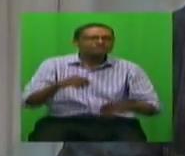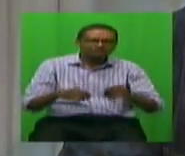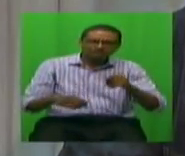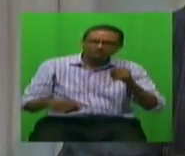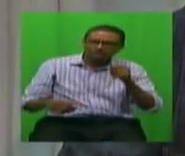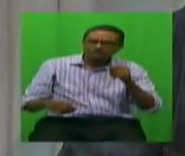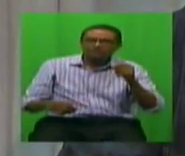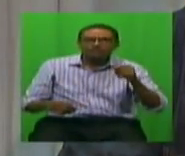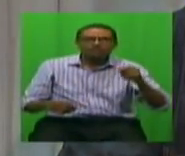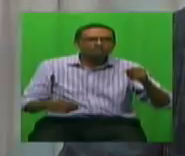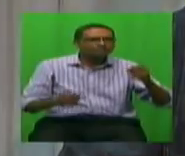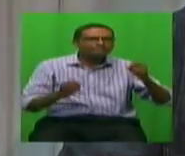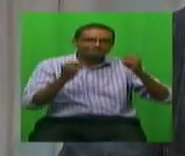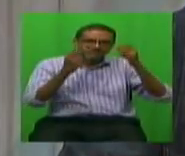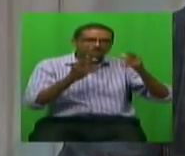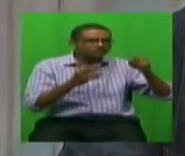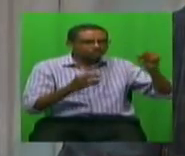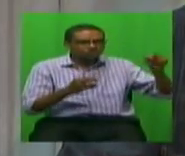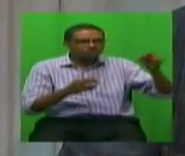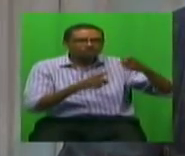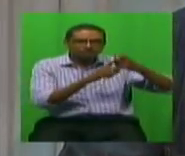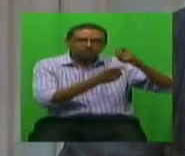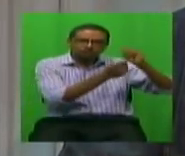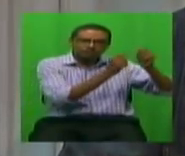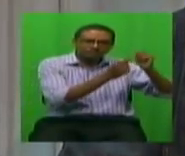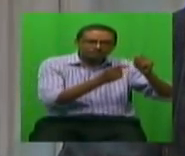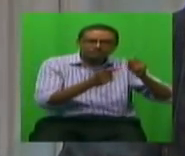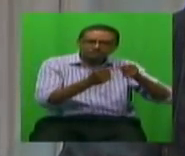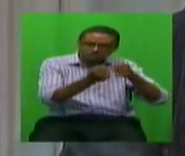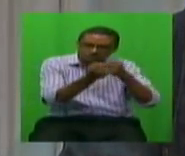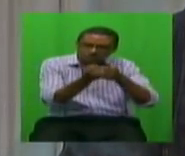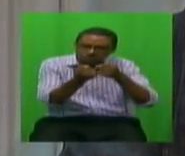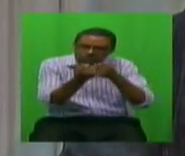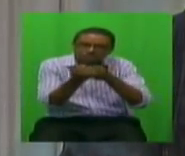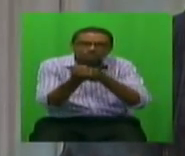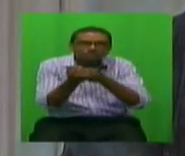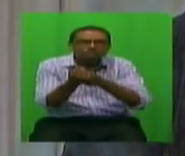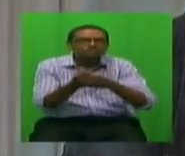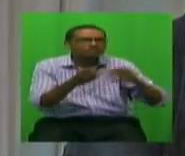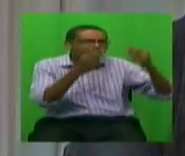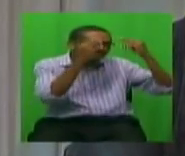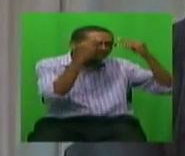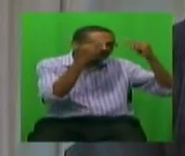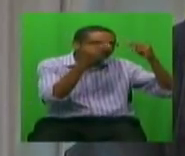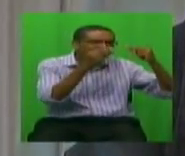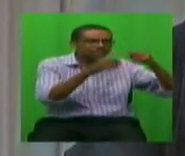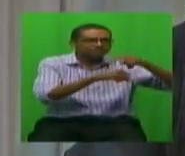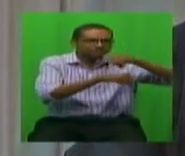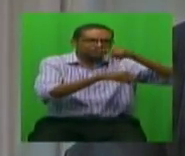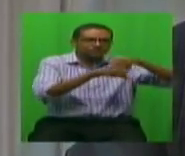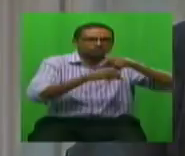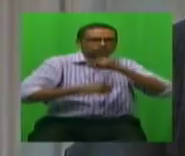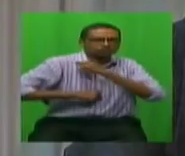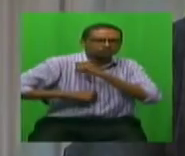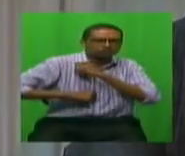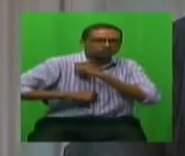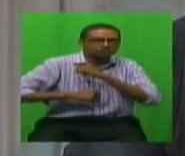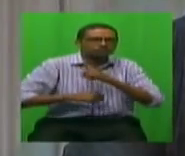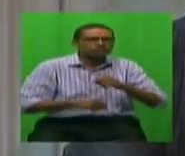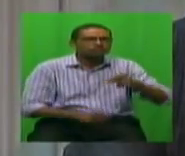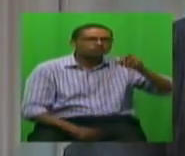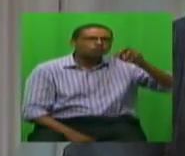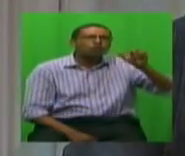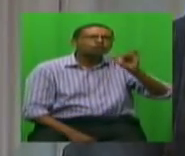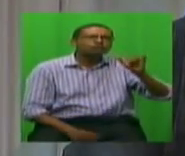a tremendous response. Sunday I was in there, Minister of National Security, Minister of Rural Development and Local Government, Mr. Wint was